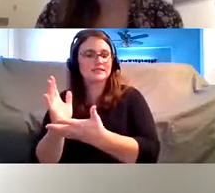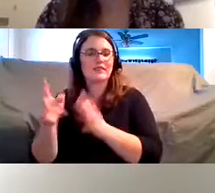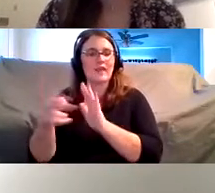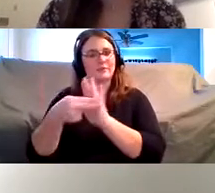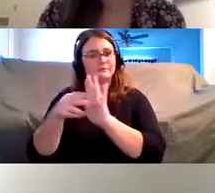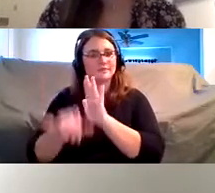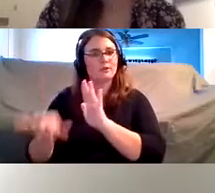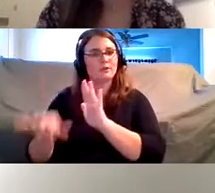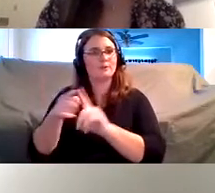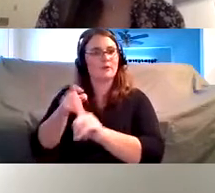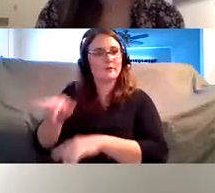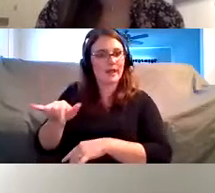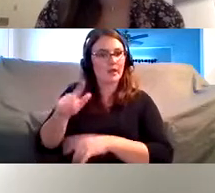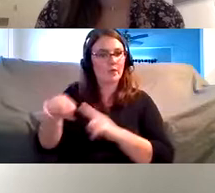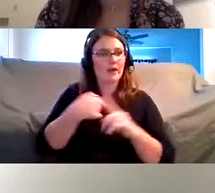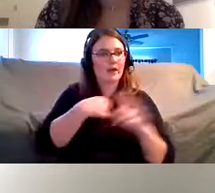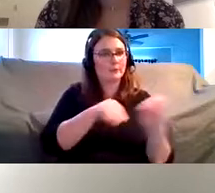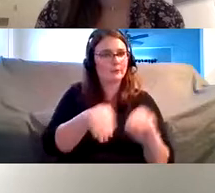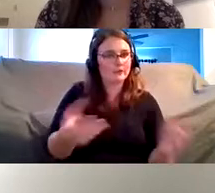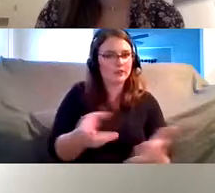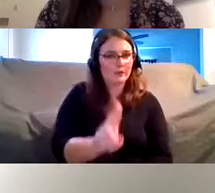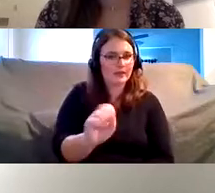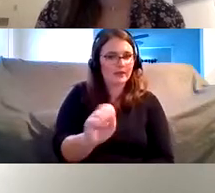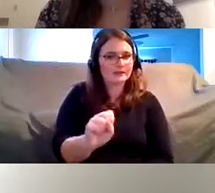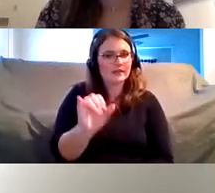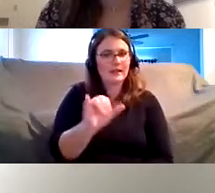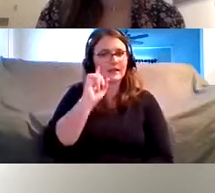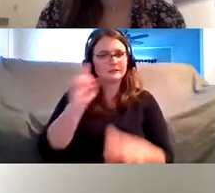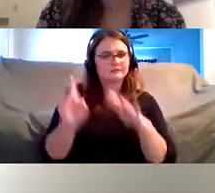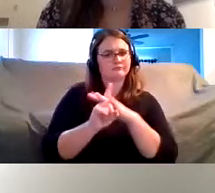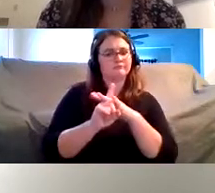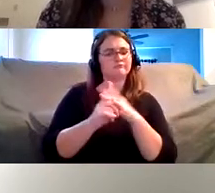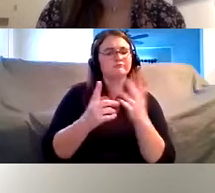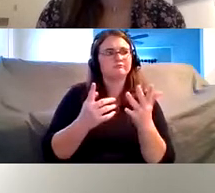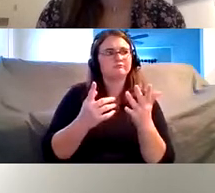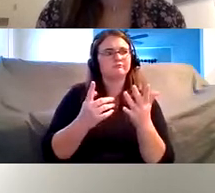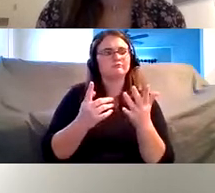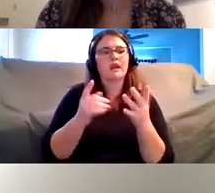one of the things, yeah, that's one of the things that came to my mind. Like, yeah, and then I can see some